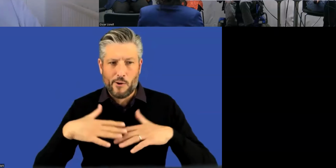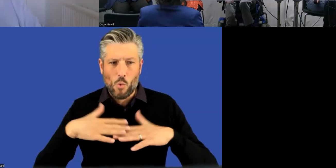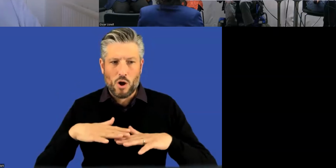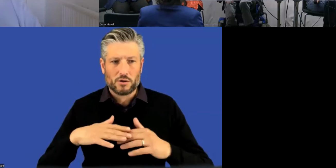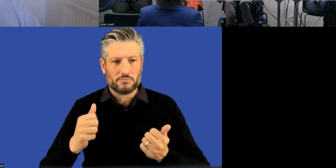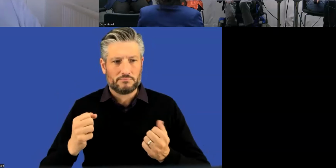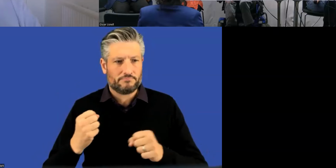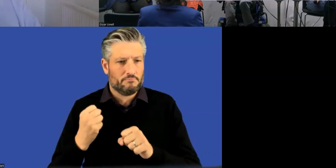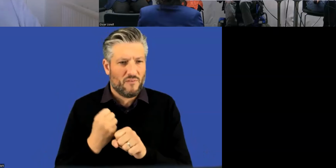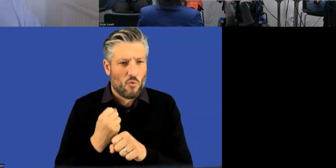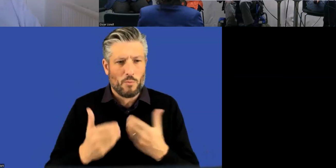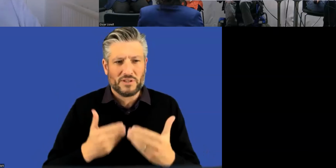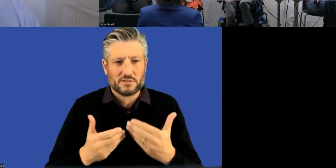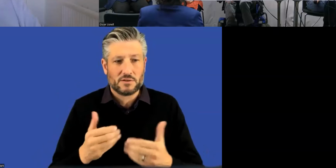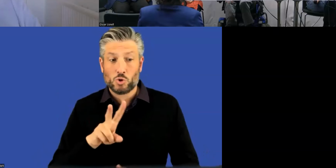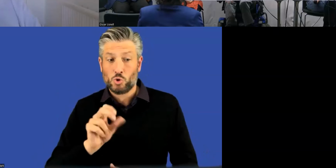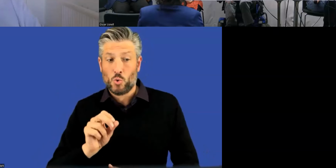to 2011.